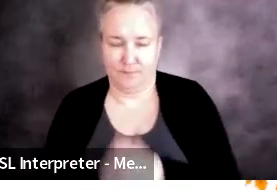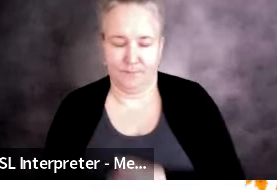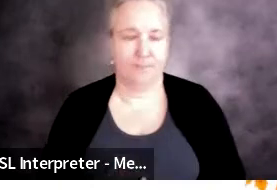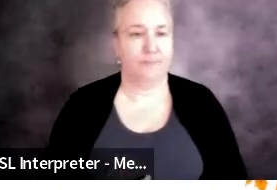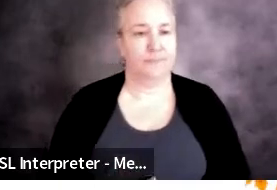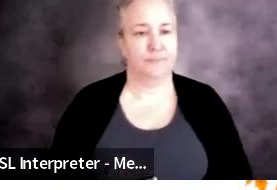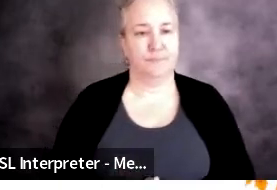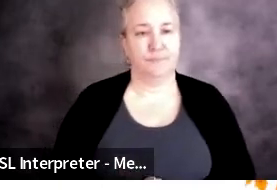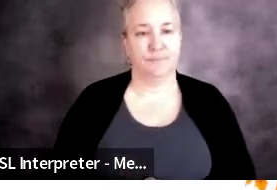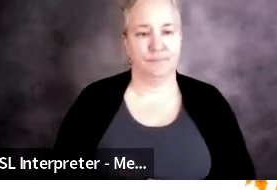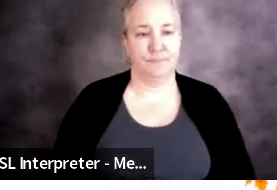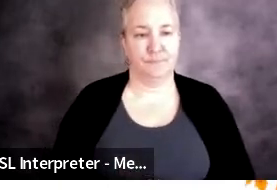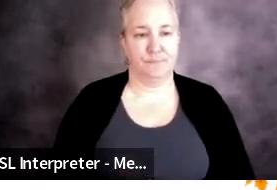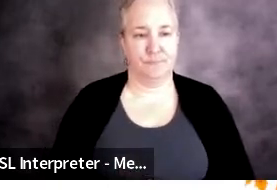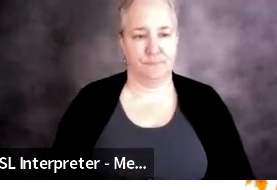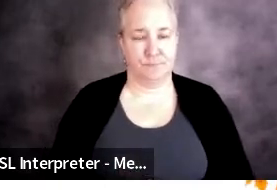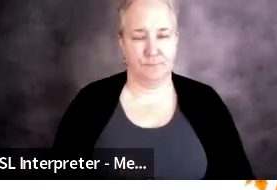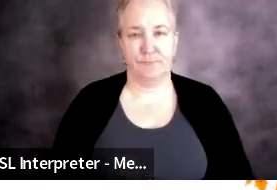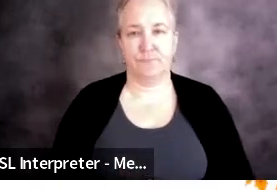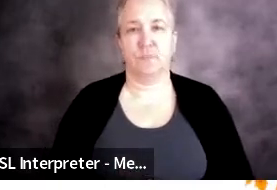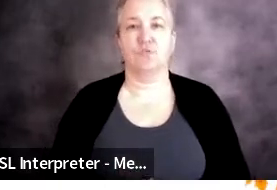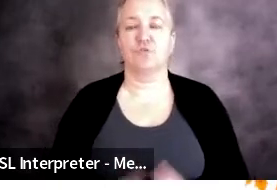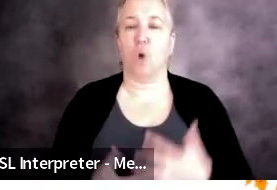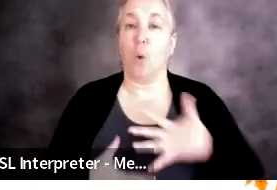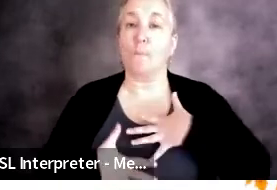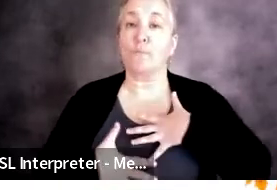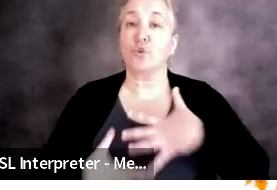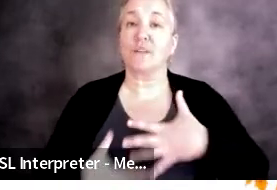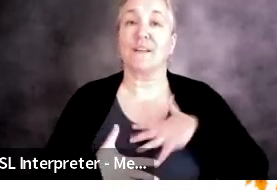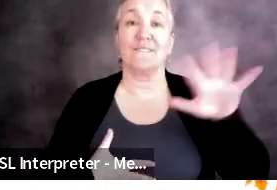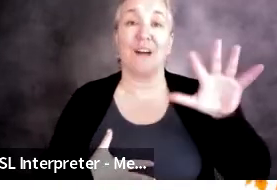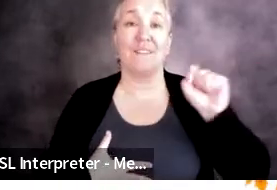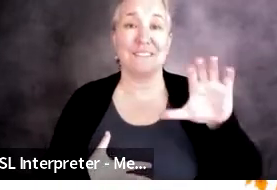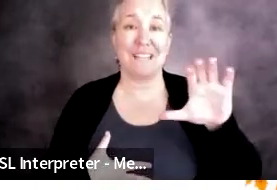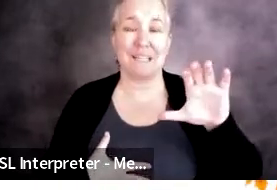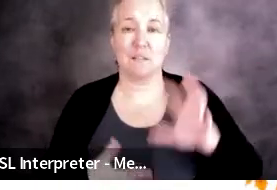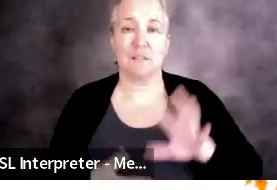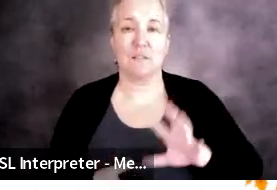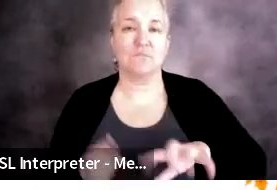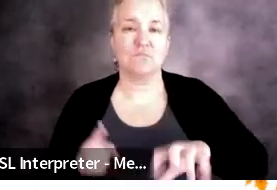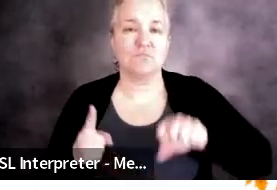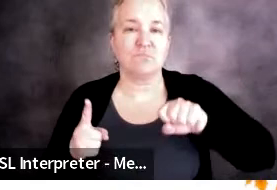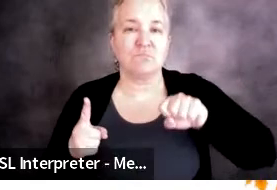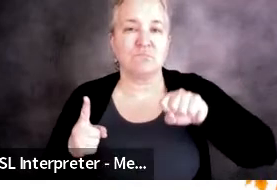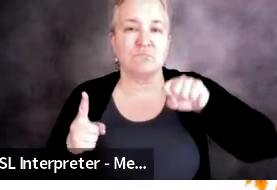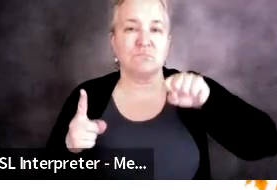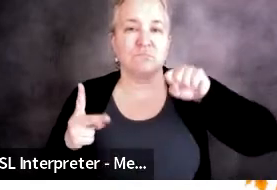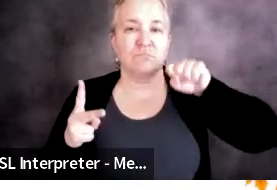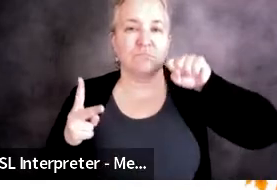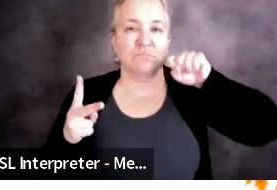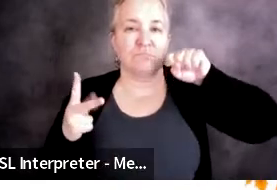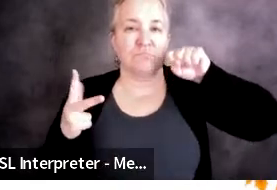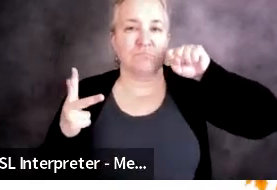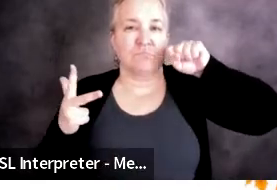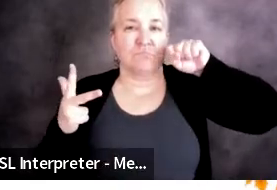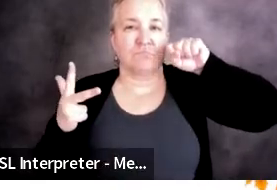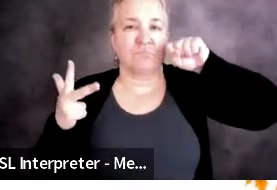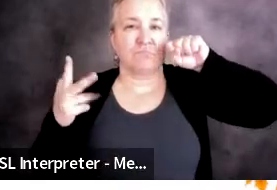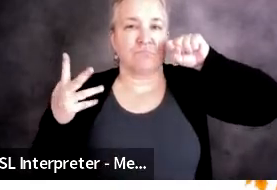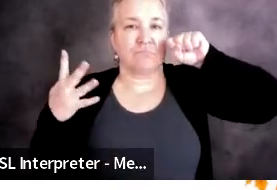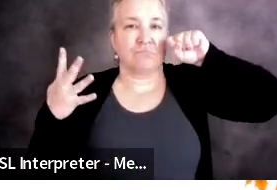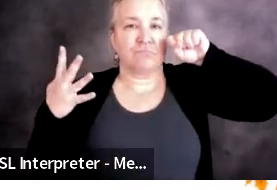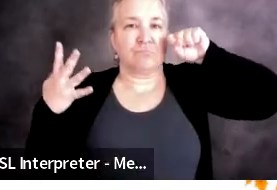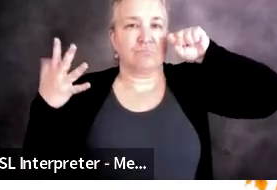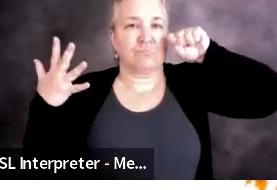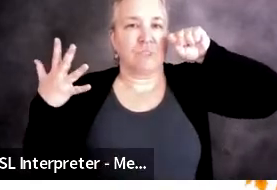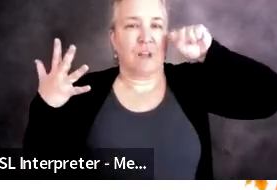So we're going to breathe for 5 seconds, and this is breathing in for 5 seconds. And then we're going to breathe out for